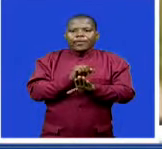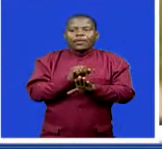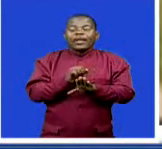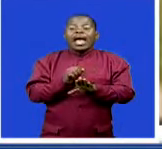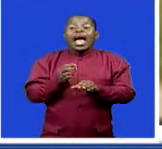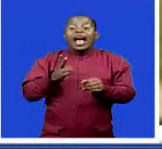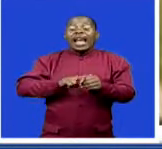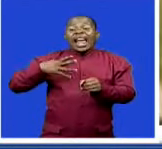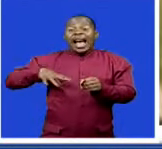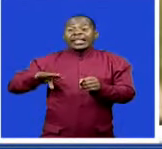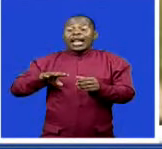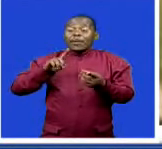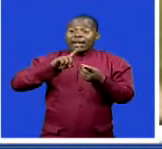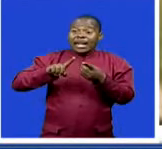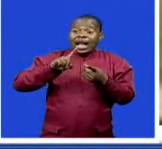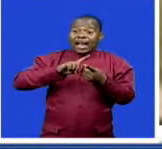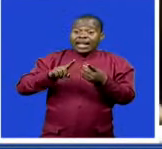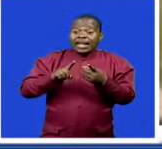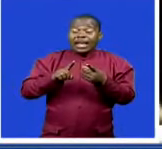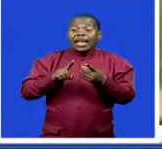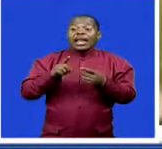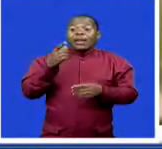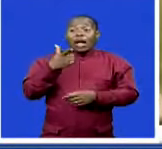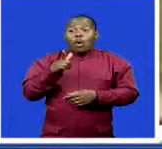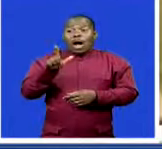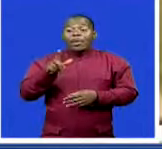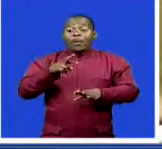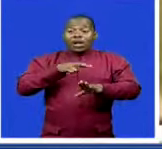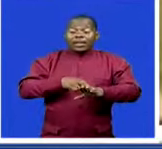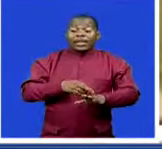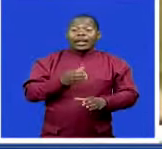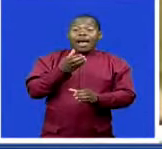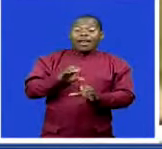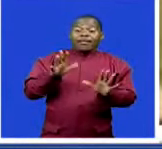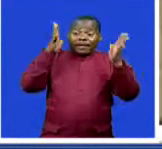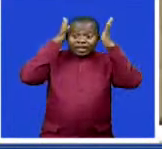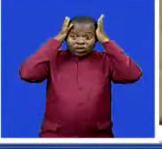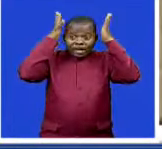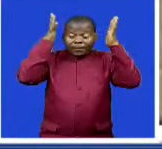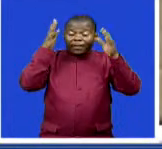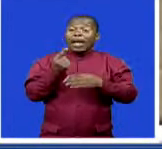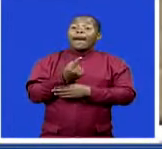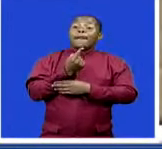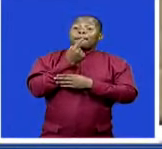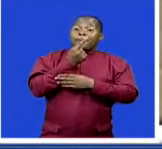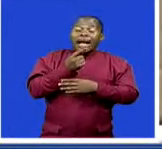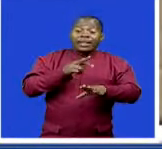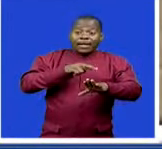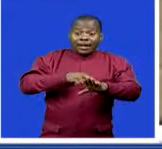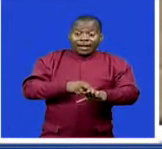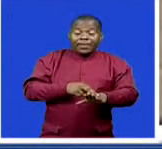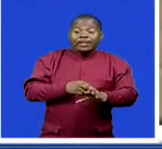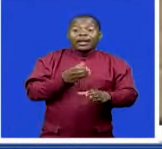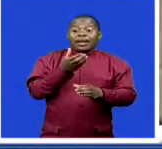Some of the players who are part of the traveling squad assured Eswatini that they will represent the nation well in